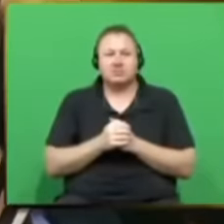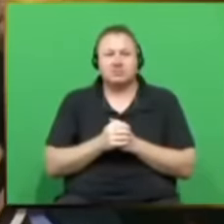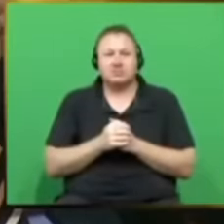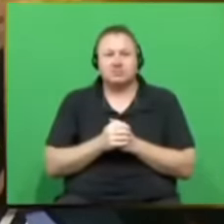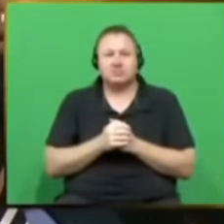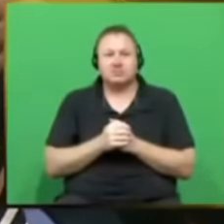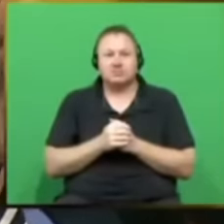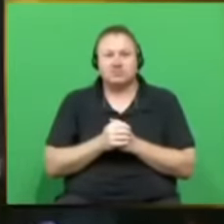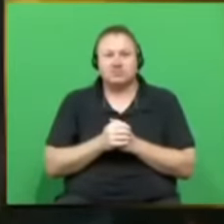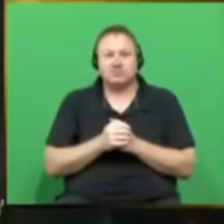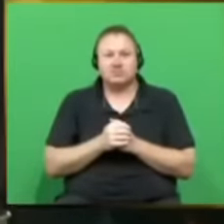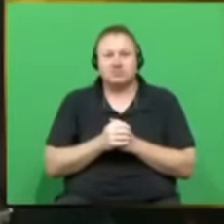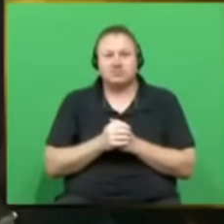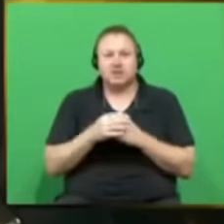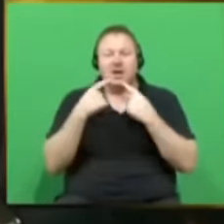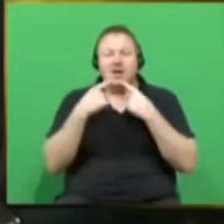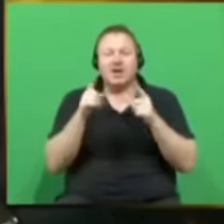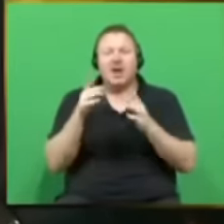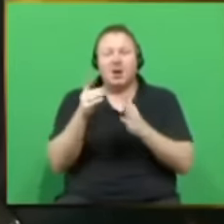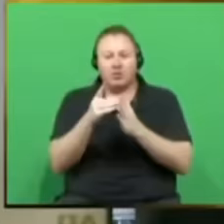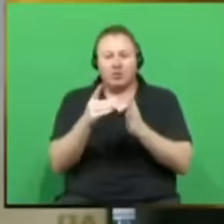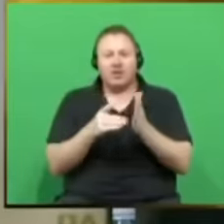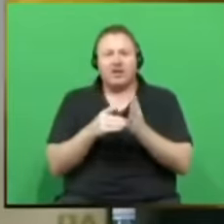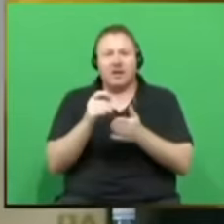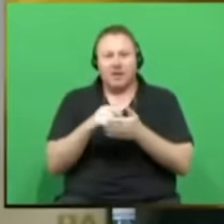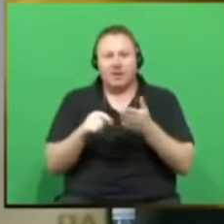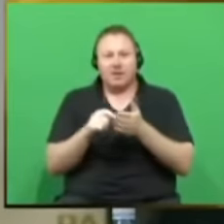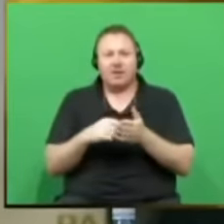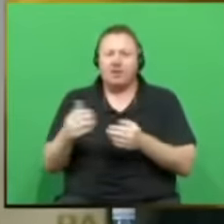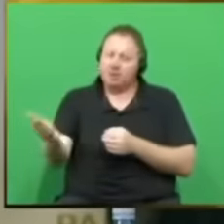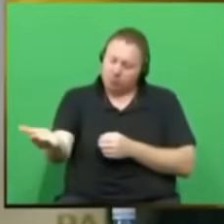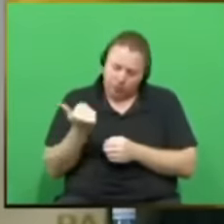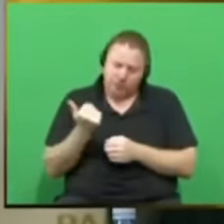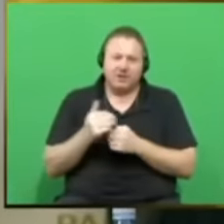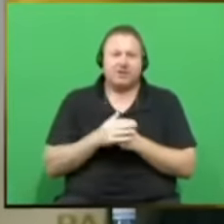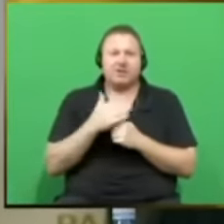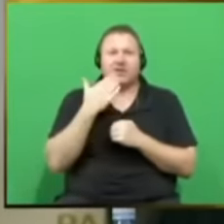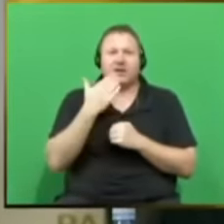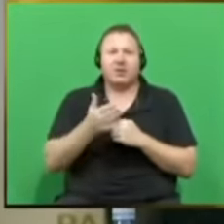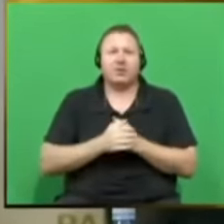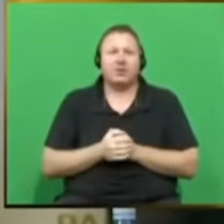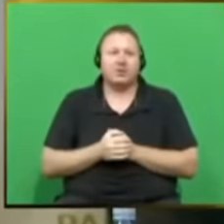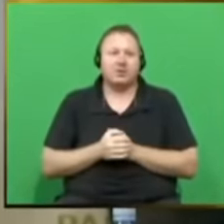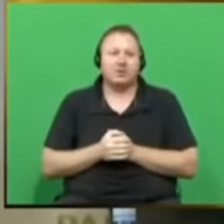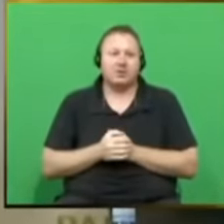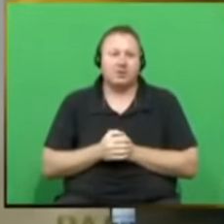So, Mr. President, announce that date. Bring it on. Thank you. Thank you.